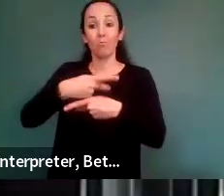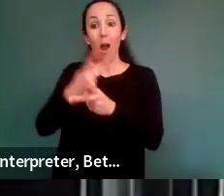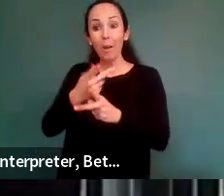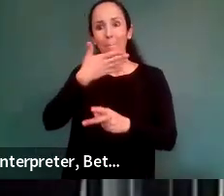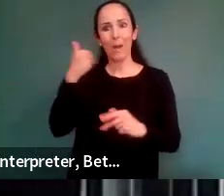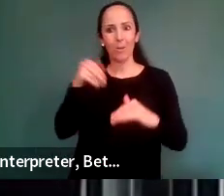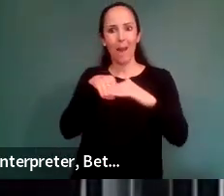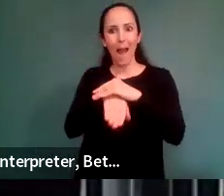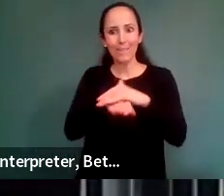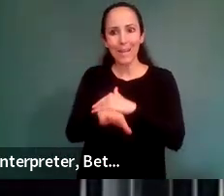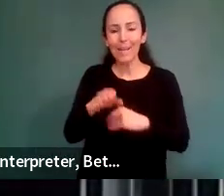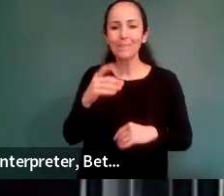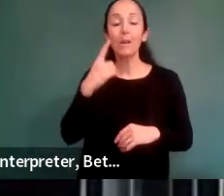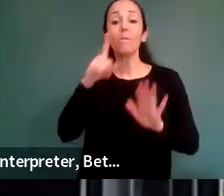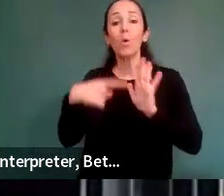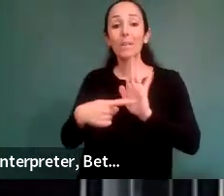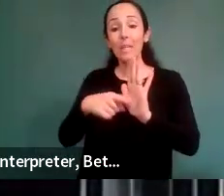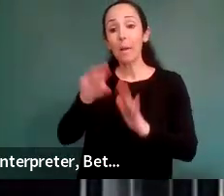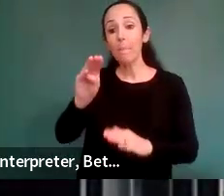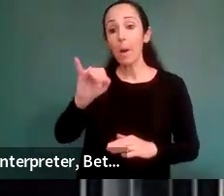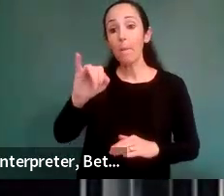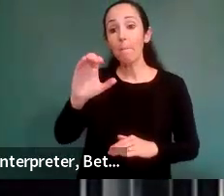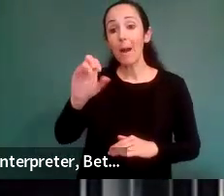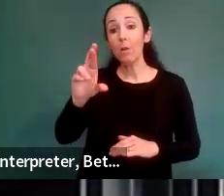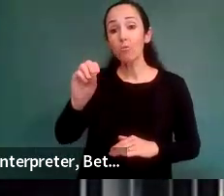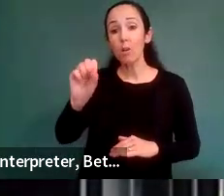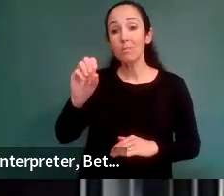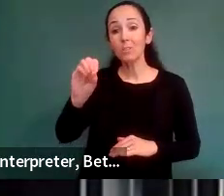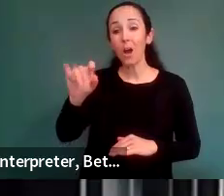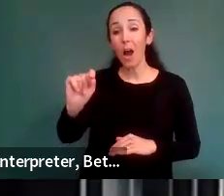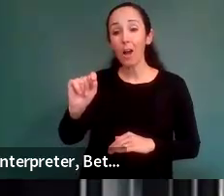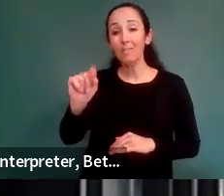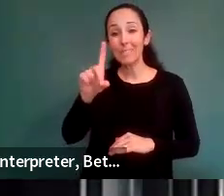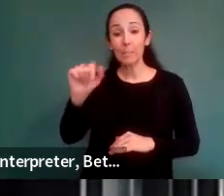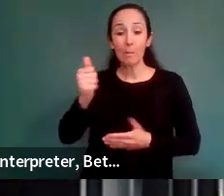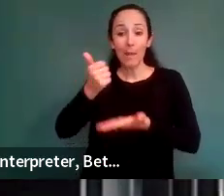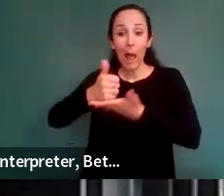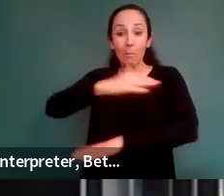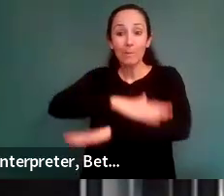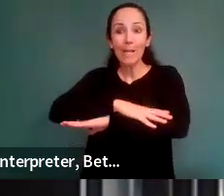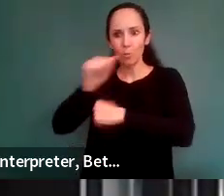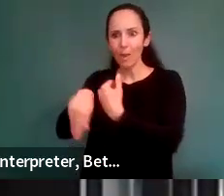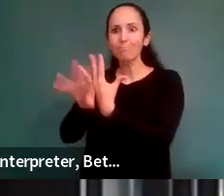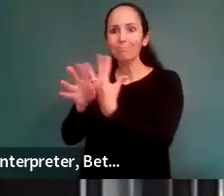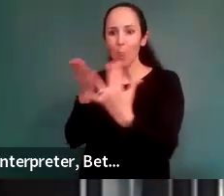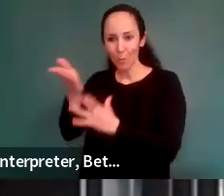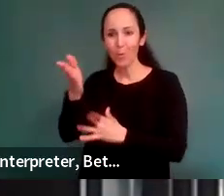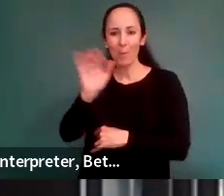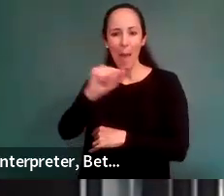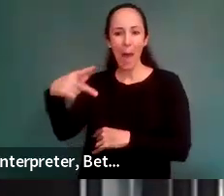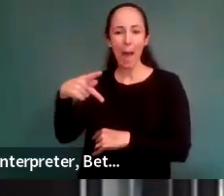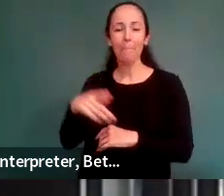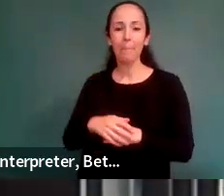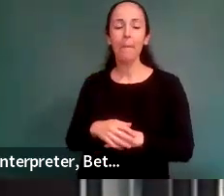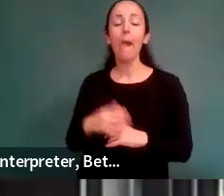contact, for example, the Microsoft Disability Help Desk through Be My Eyes, But the feature I want to demonstrate here